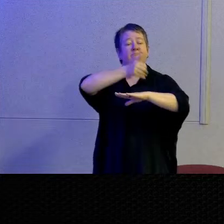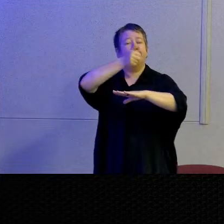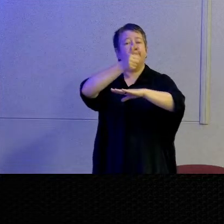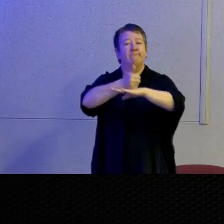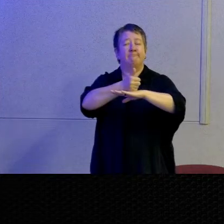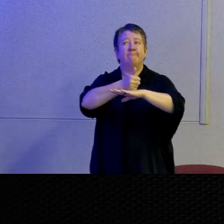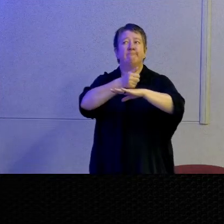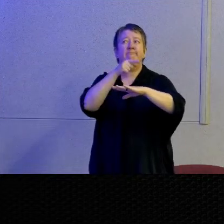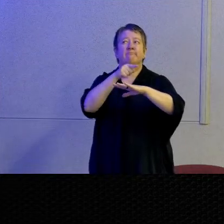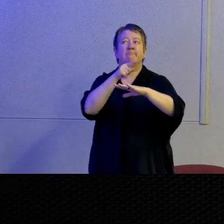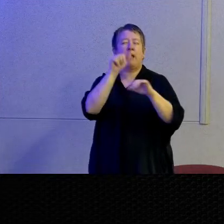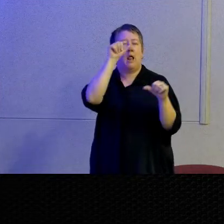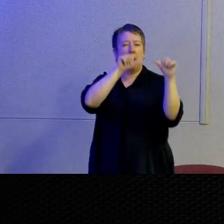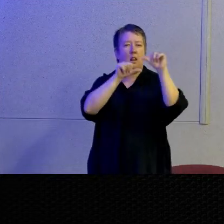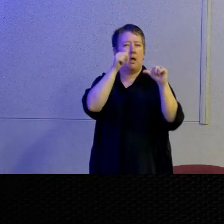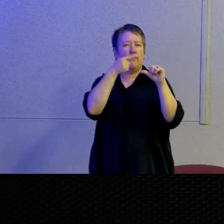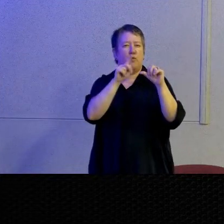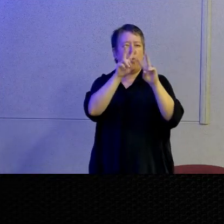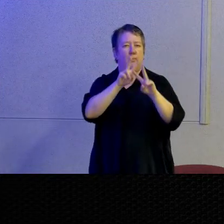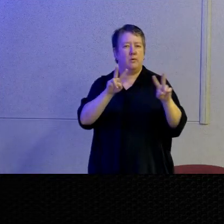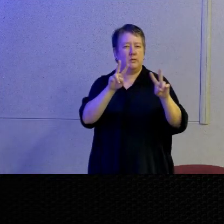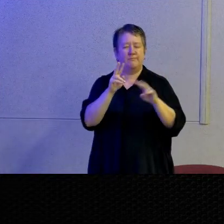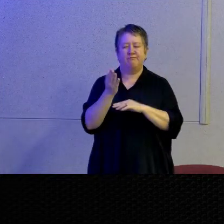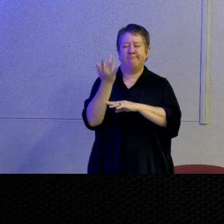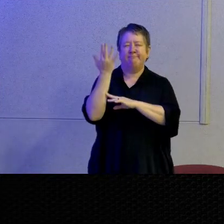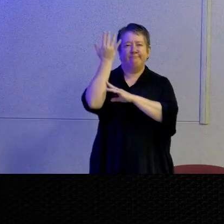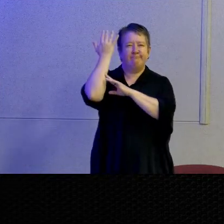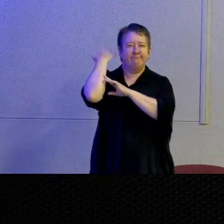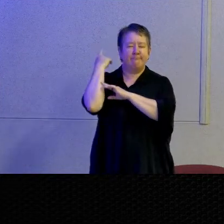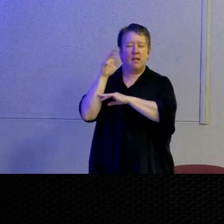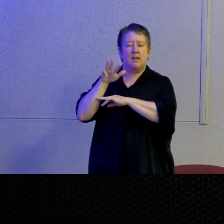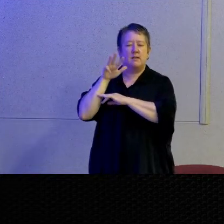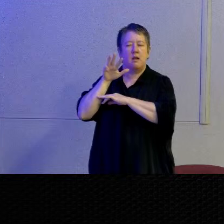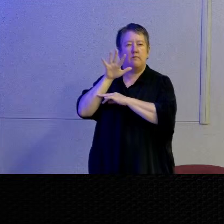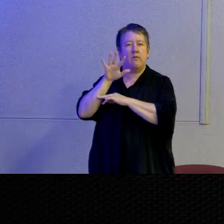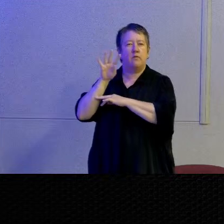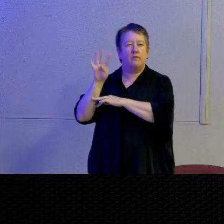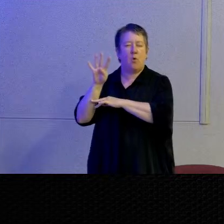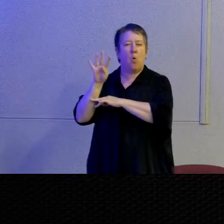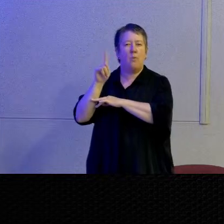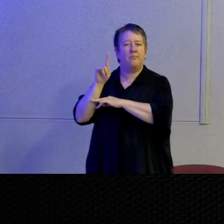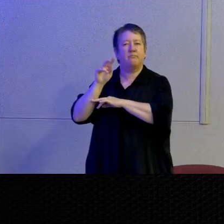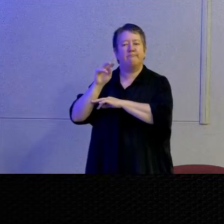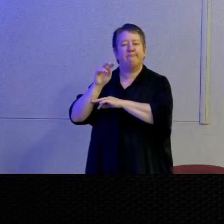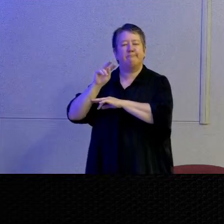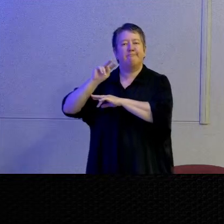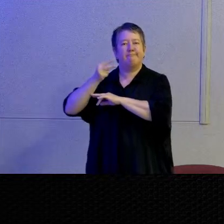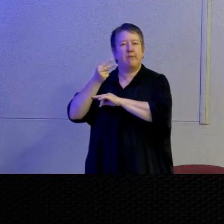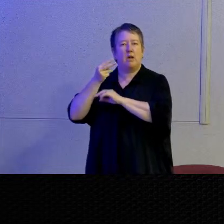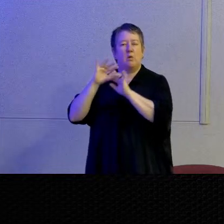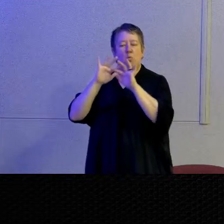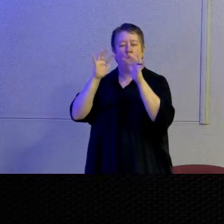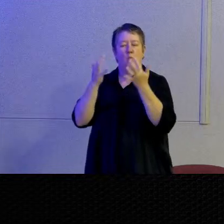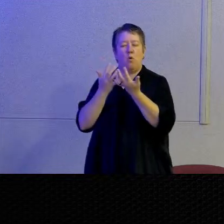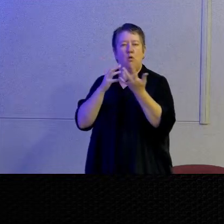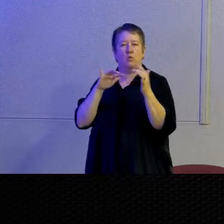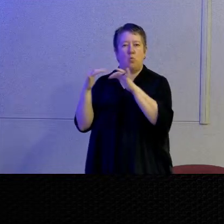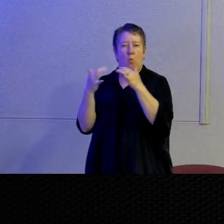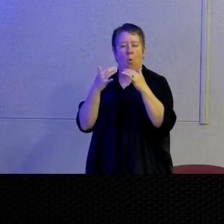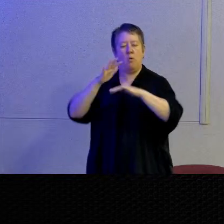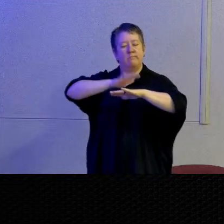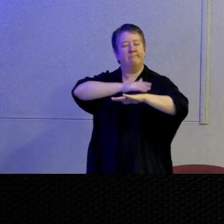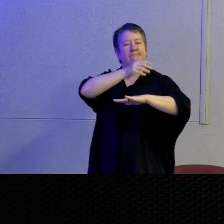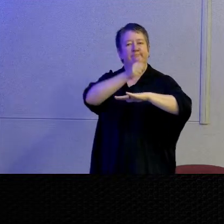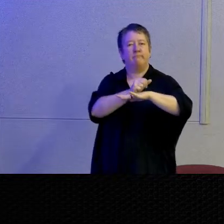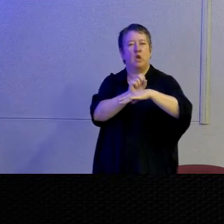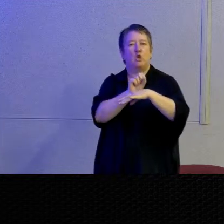peace, founded in the aftermath of the Second World War in 1954, with 12 European member states.